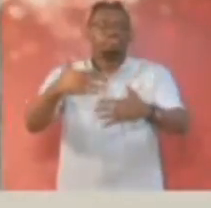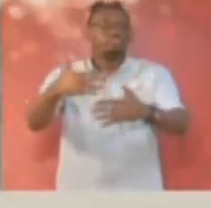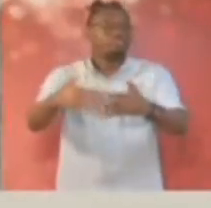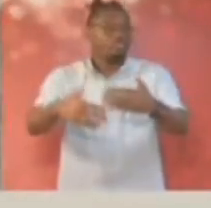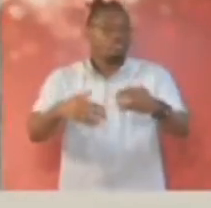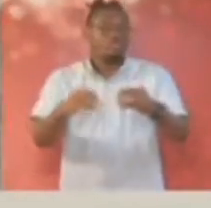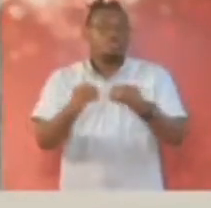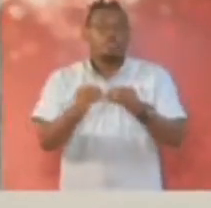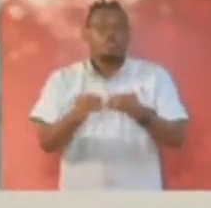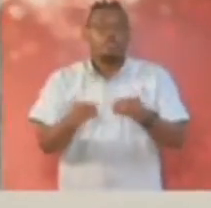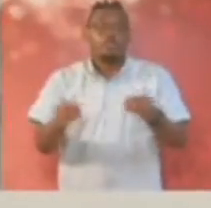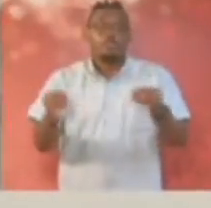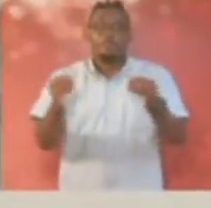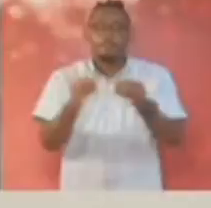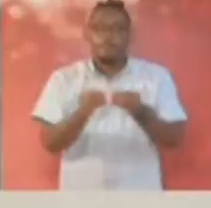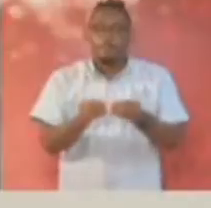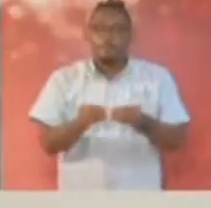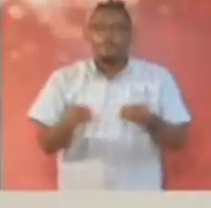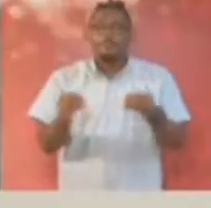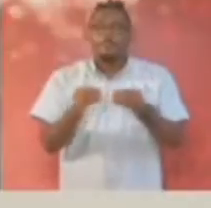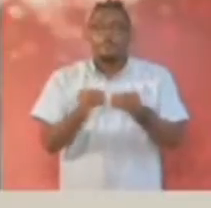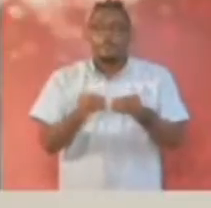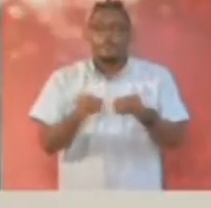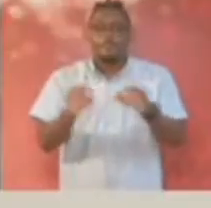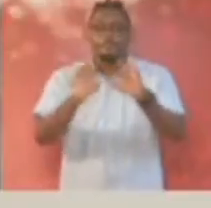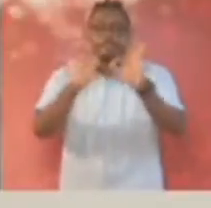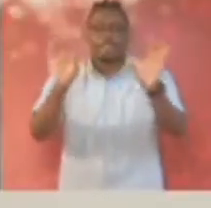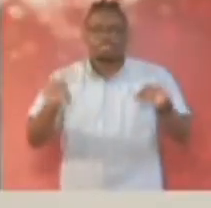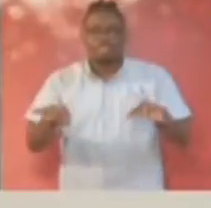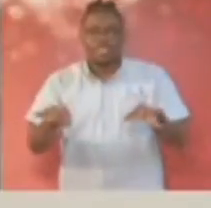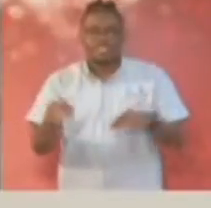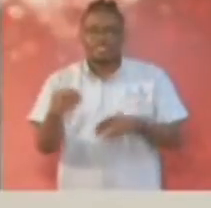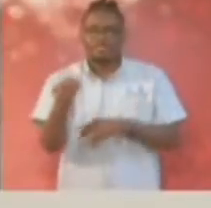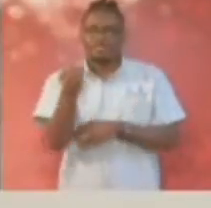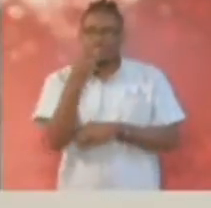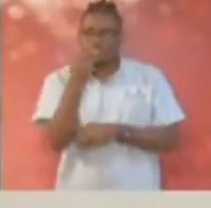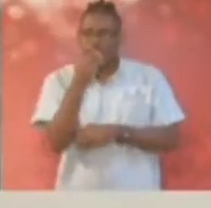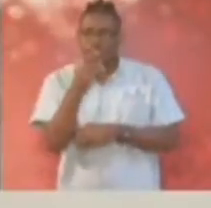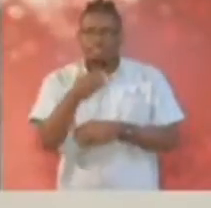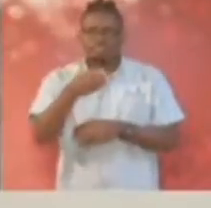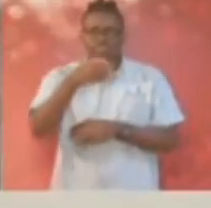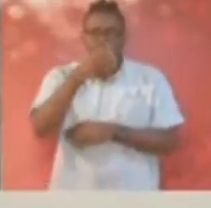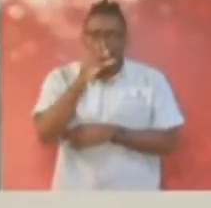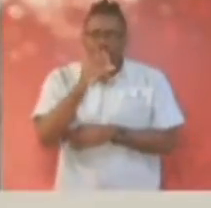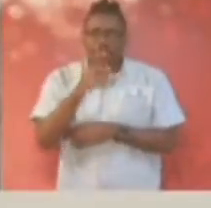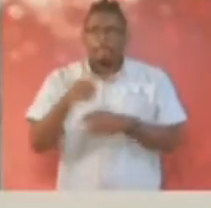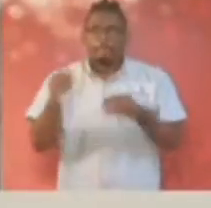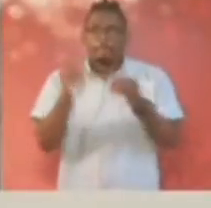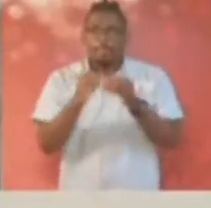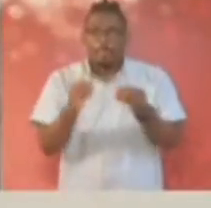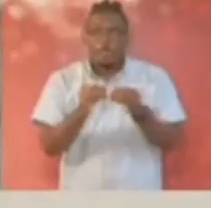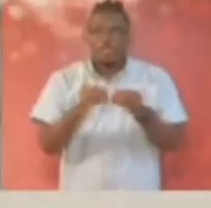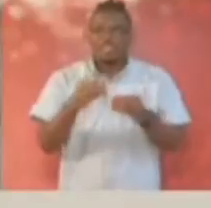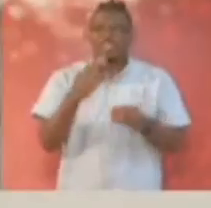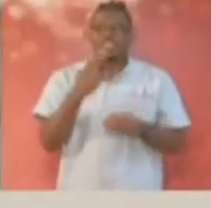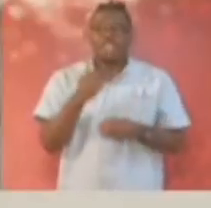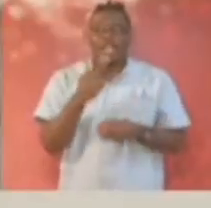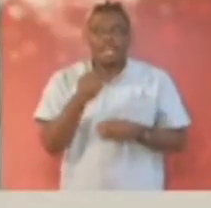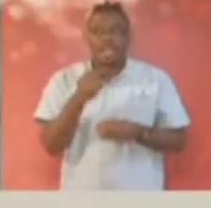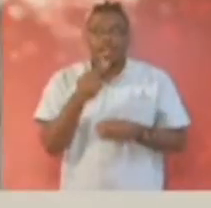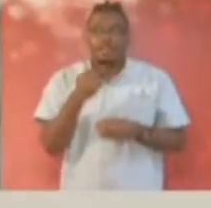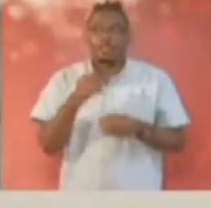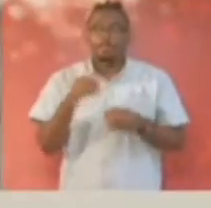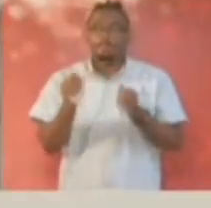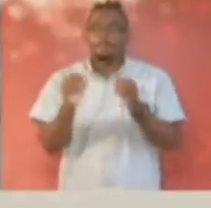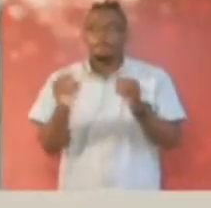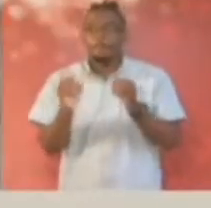in processed foods and beverages, animal source food, added sugars, fats, and salt. So you see, we've changed